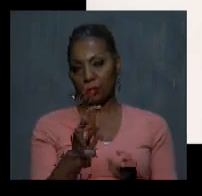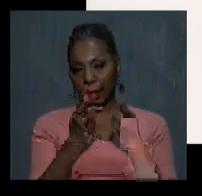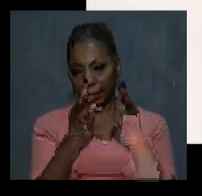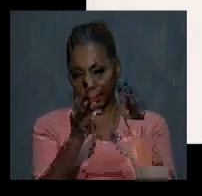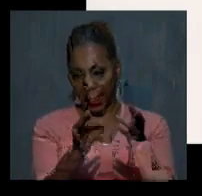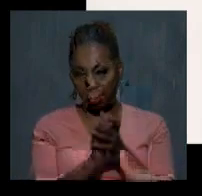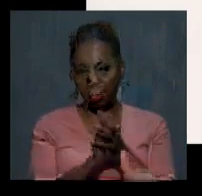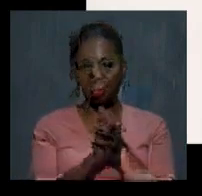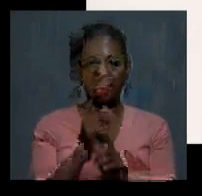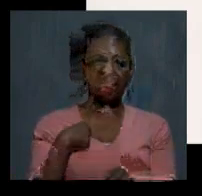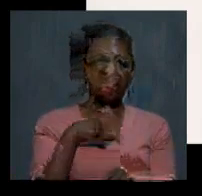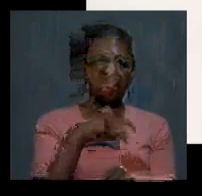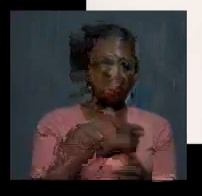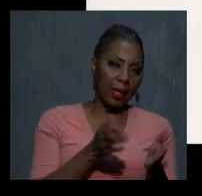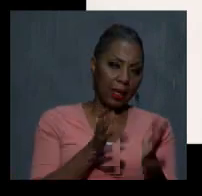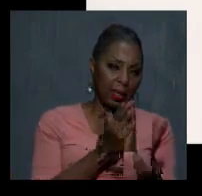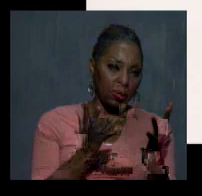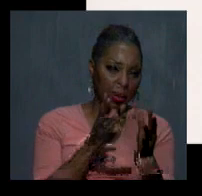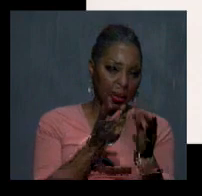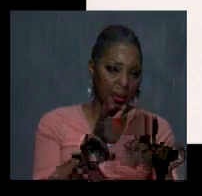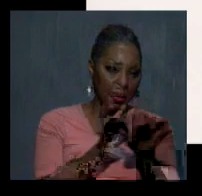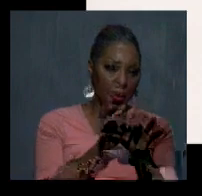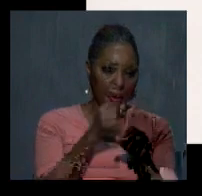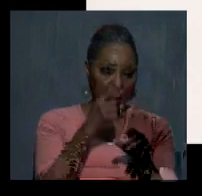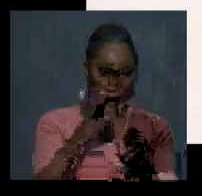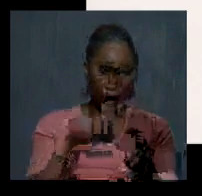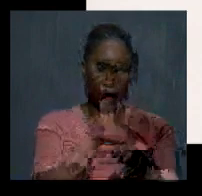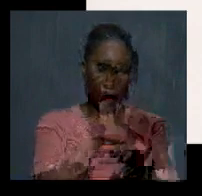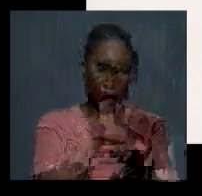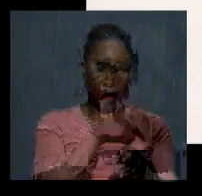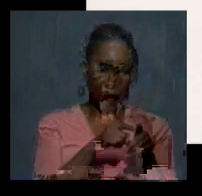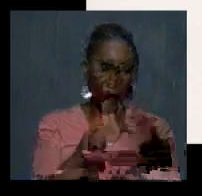when after classic